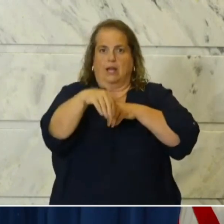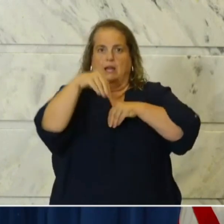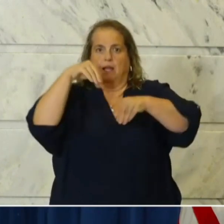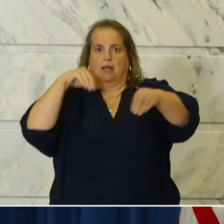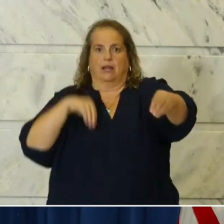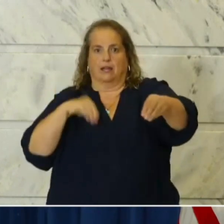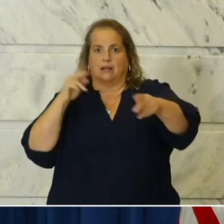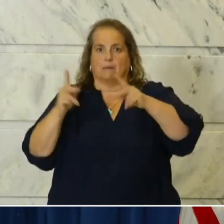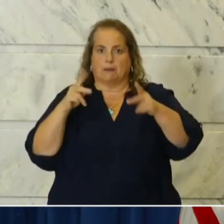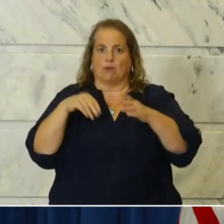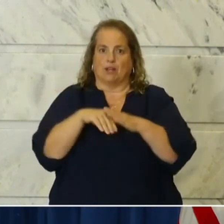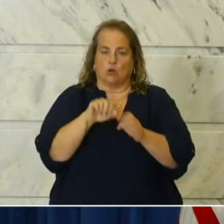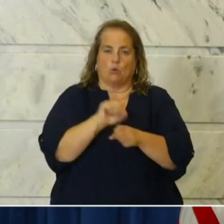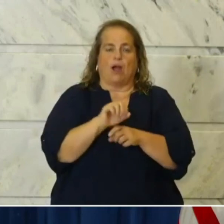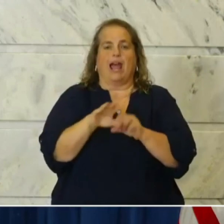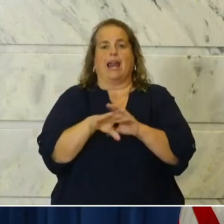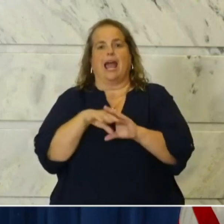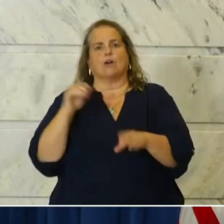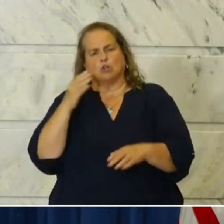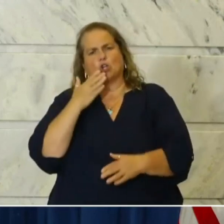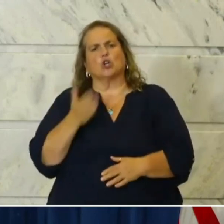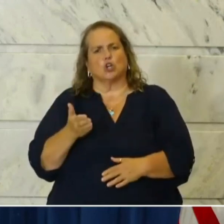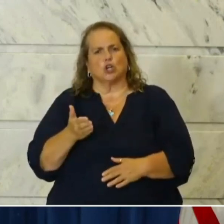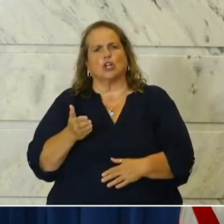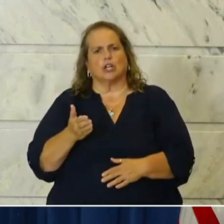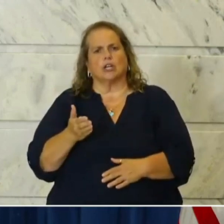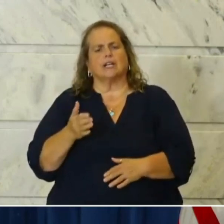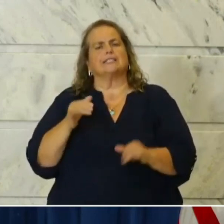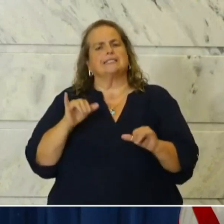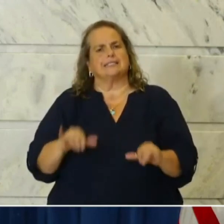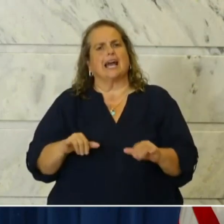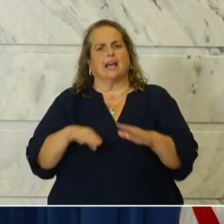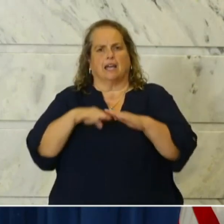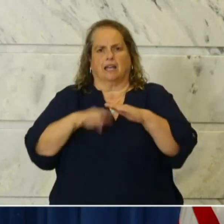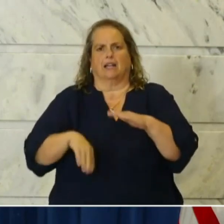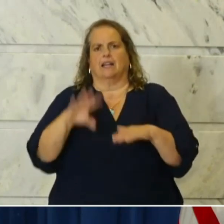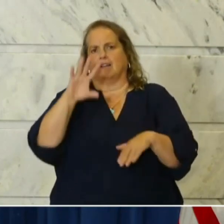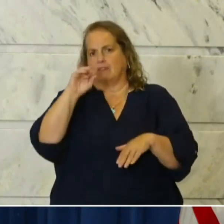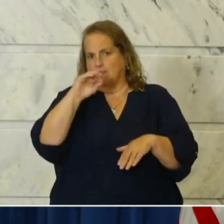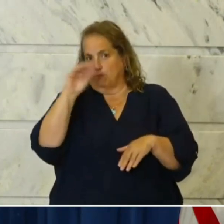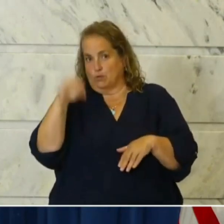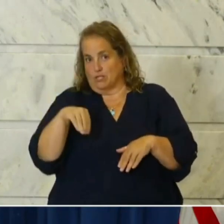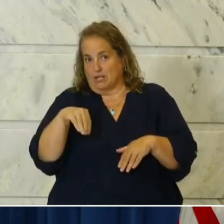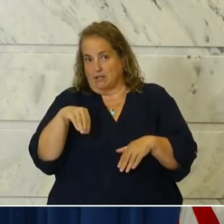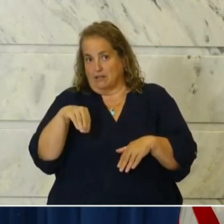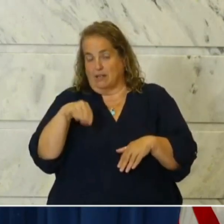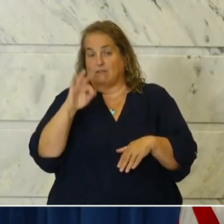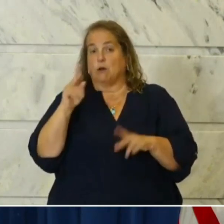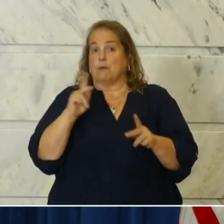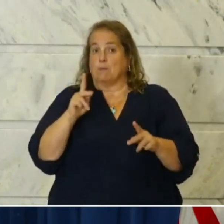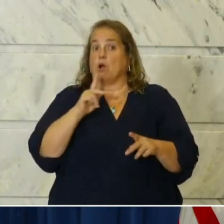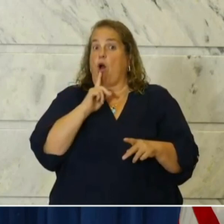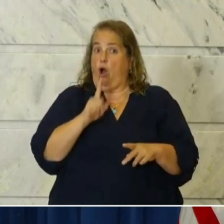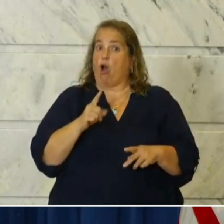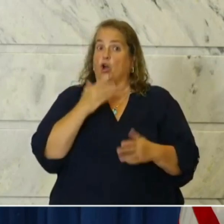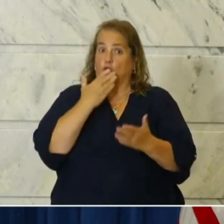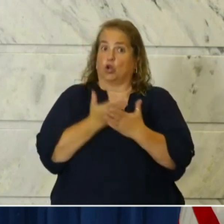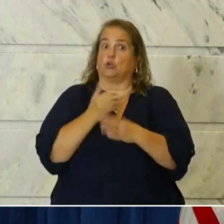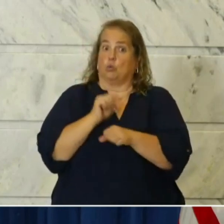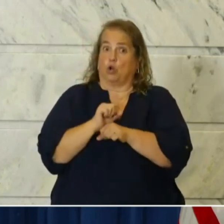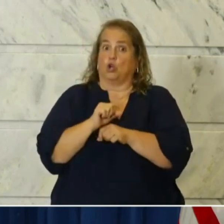I would still really suggest people stay down around 50%. If people are productive virtually, don't mess with their